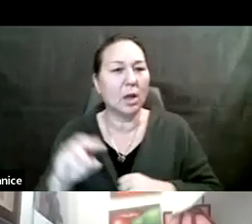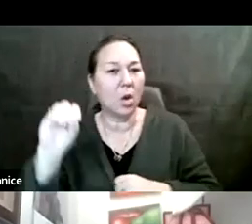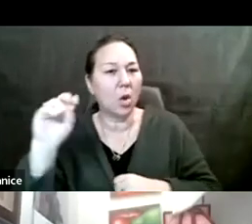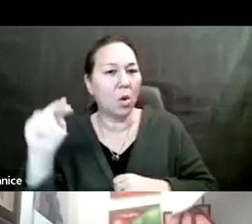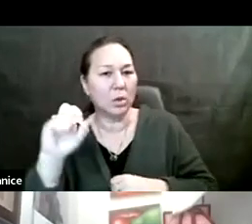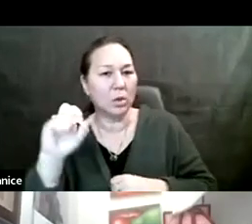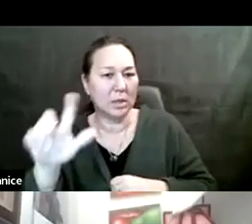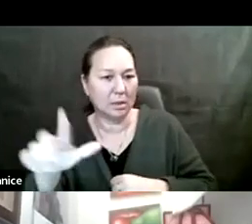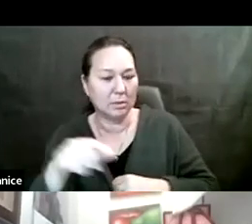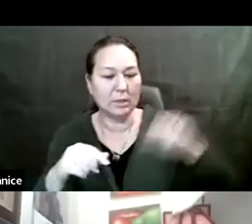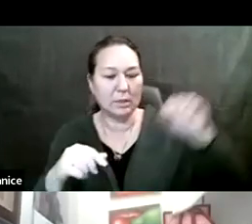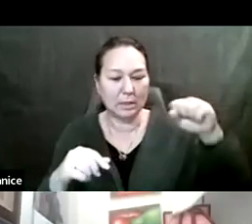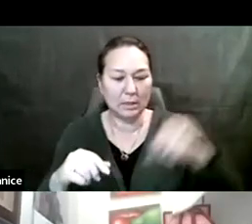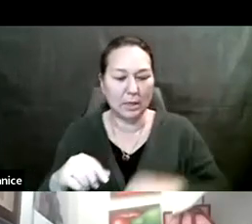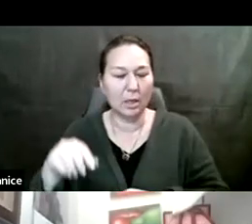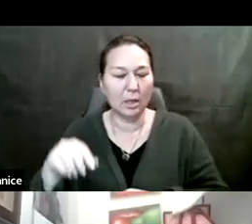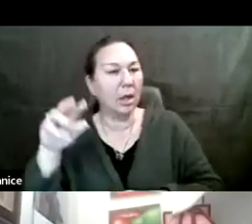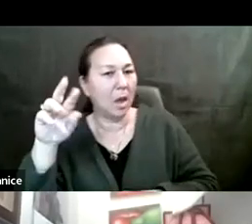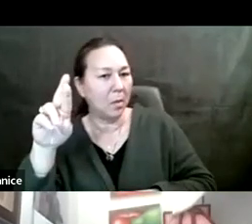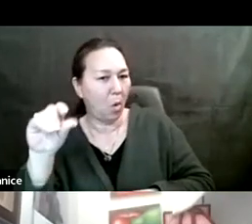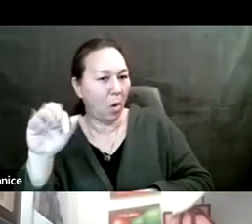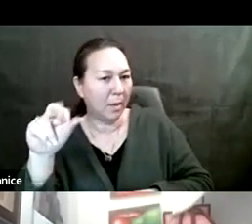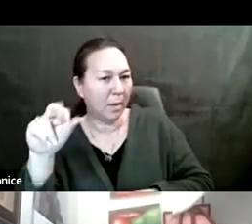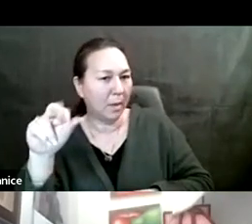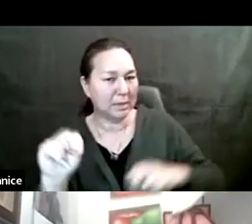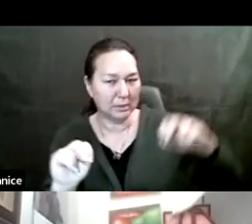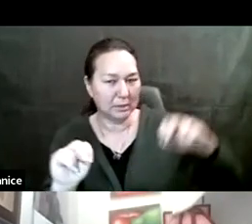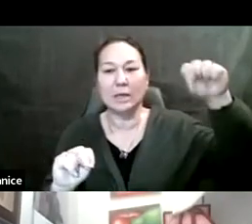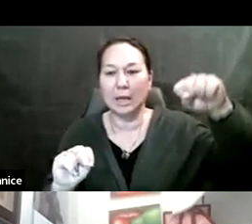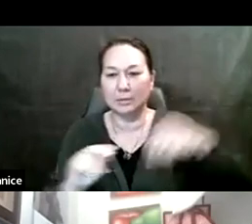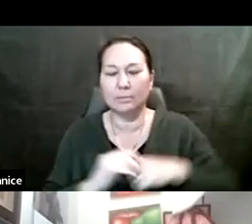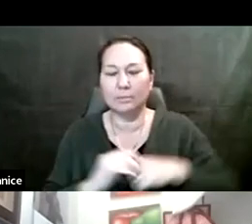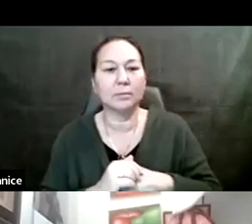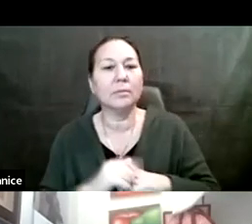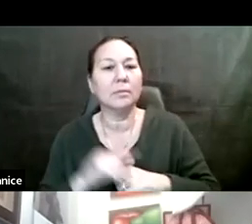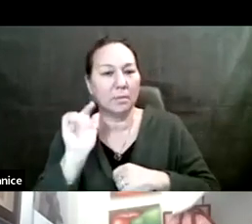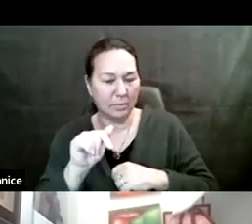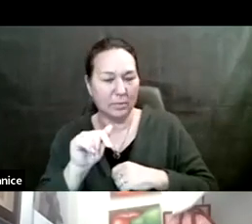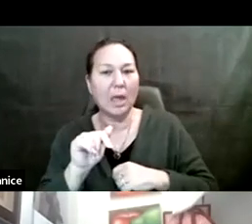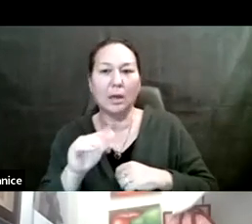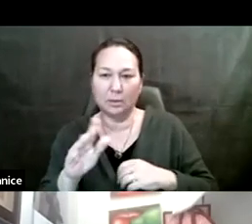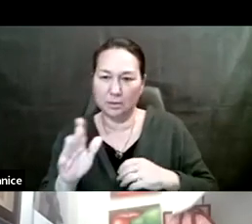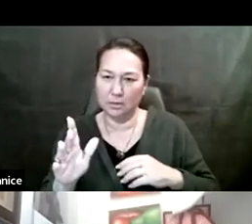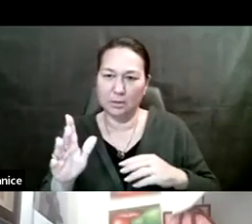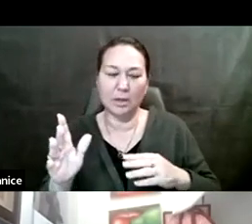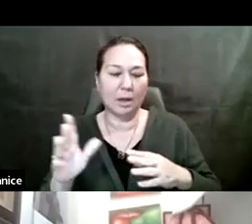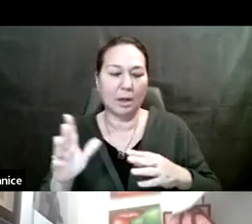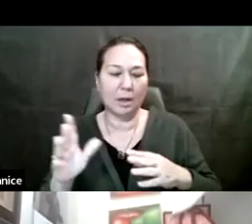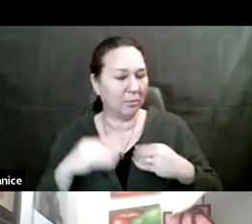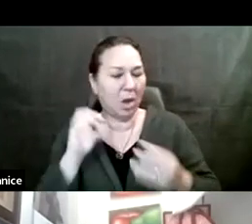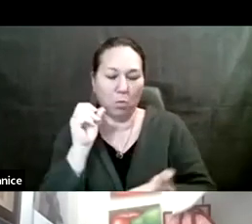yes Ms Robinson yes the revised Grant package is approved as